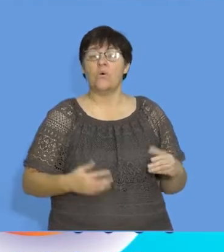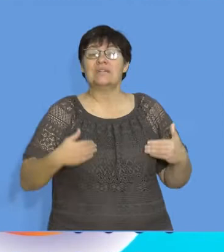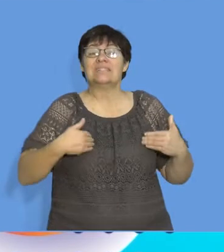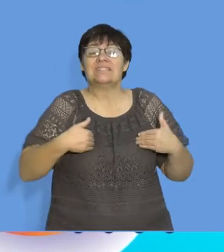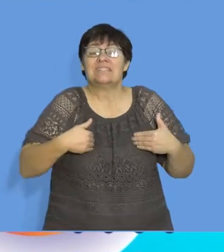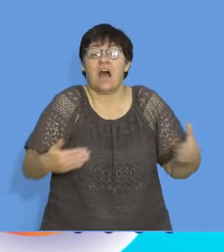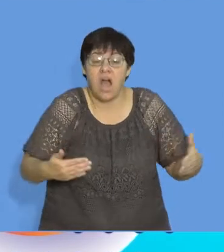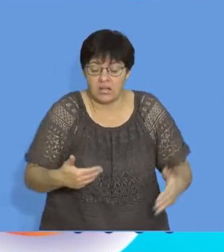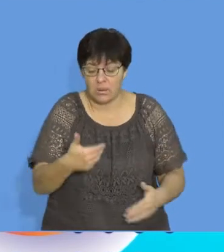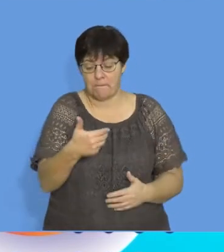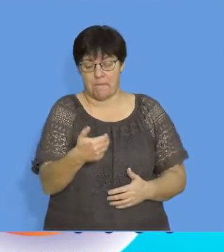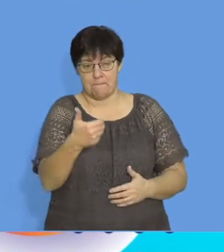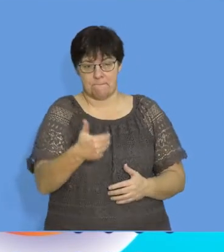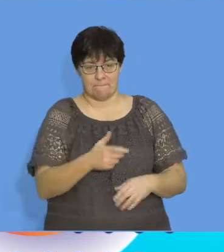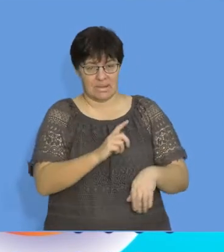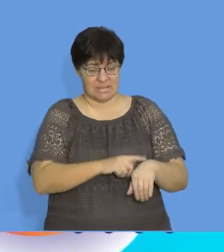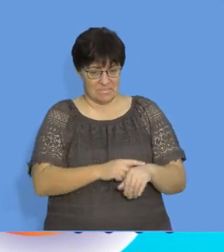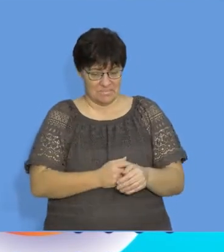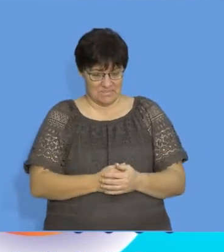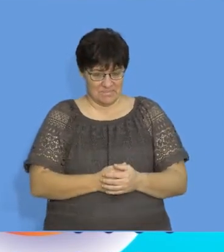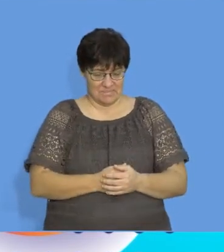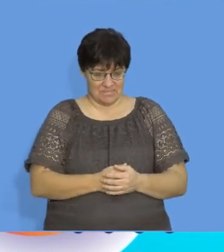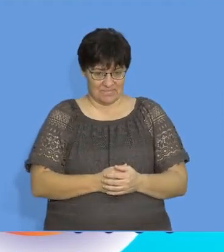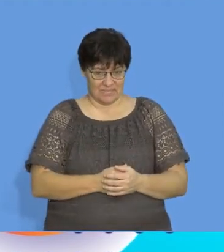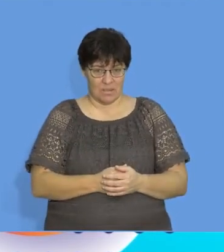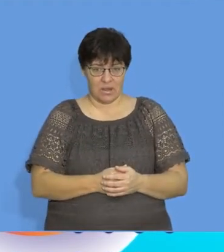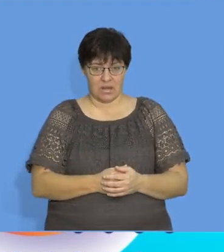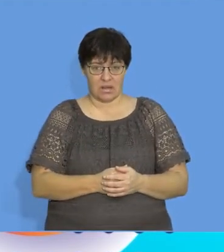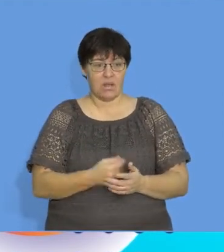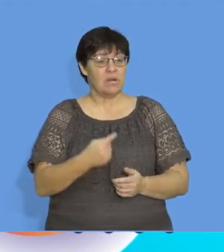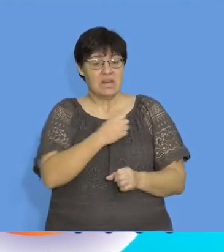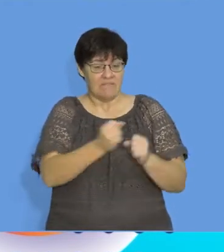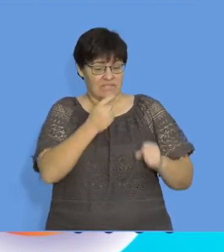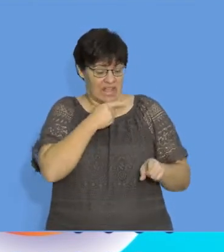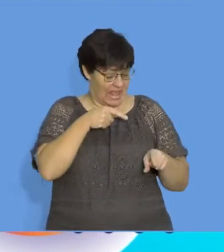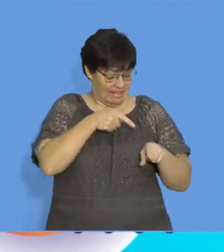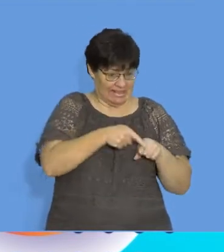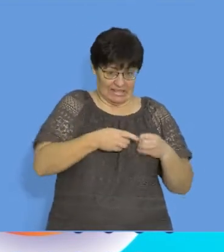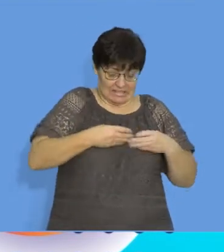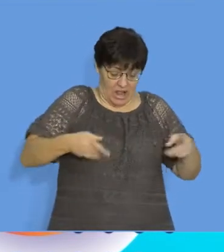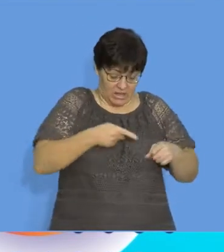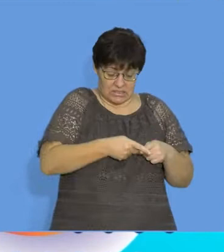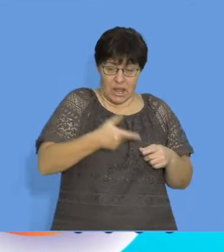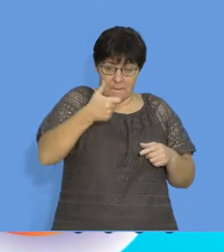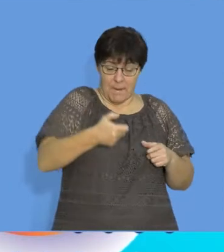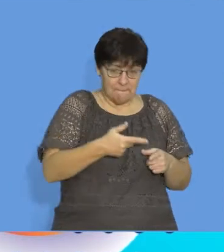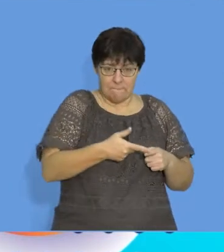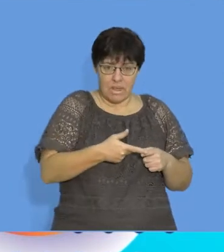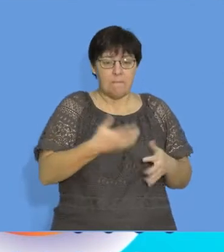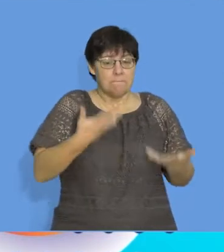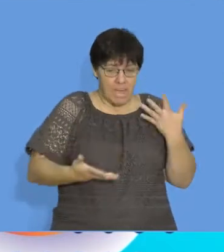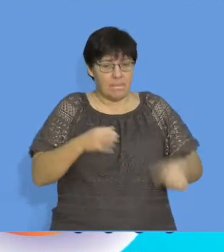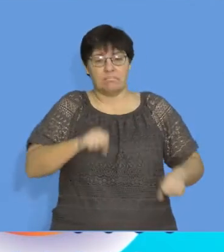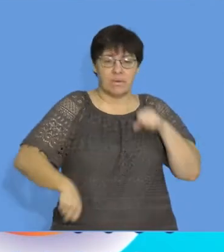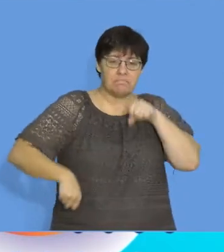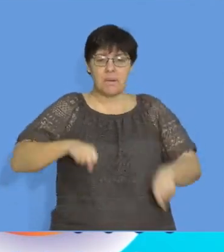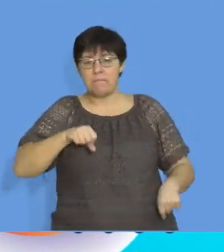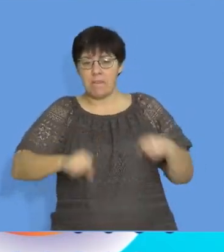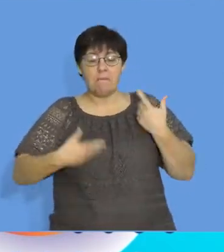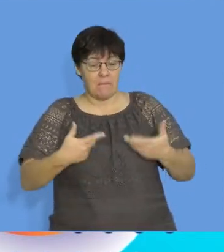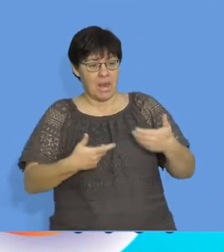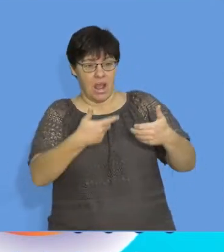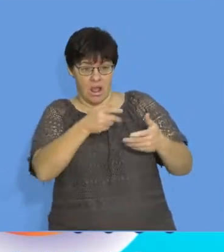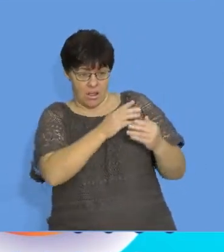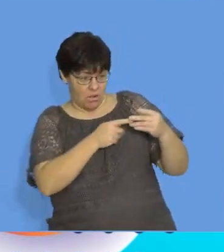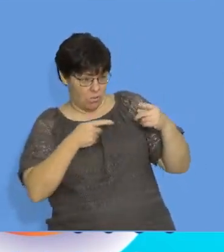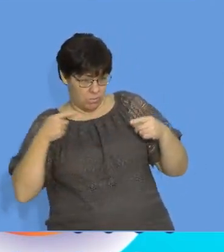started timing. I didn't tell you that the cyclist was stationary. The cyclist was moving, okay?